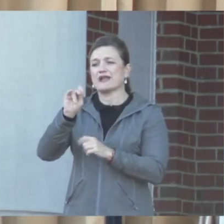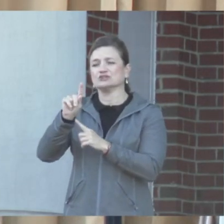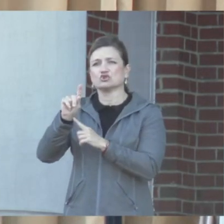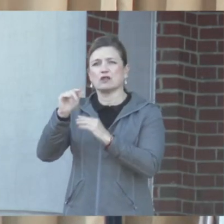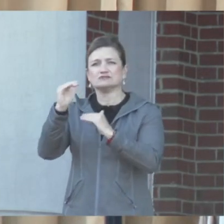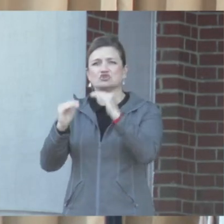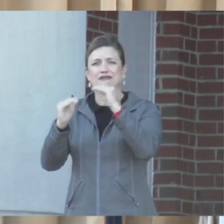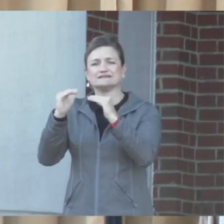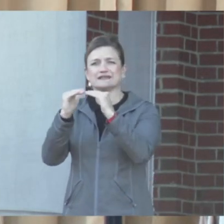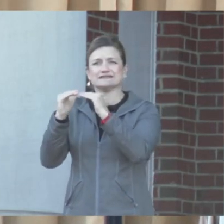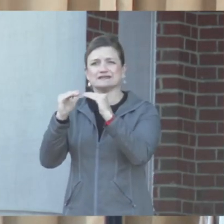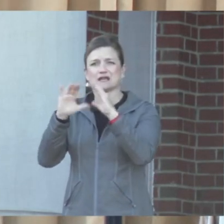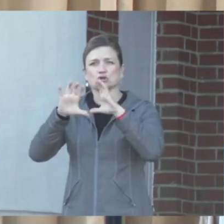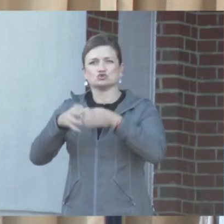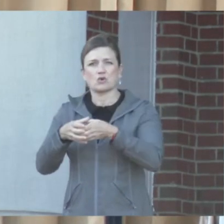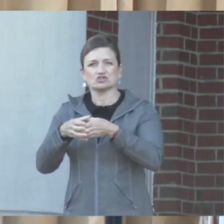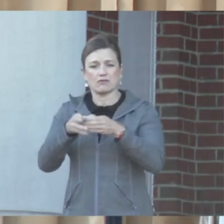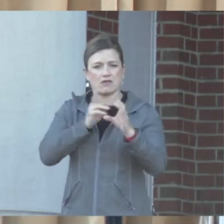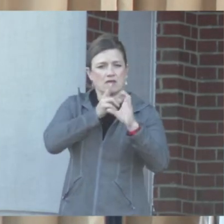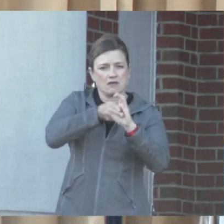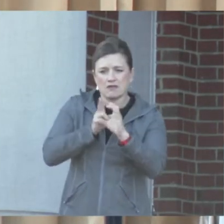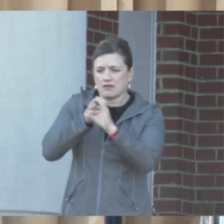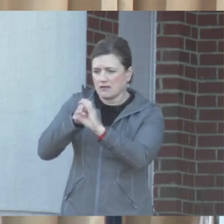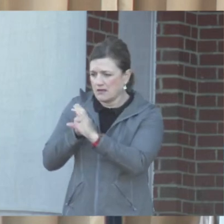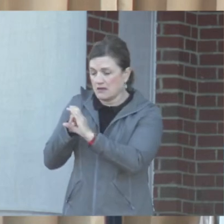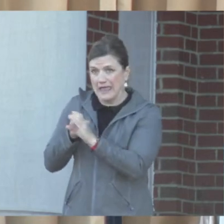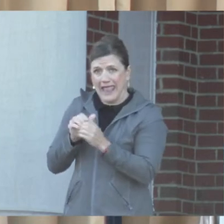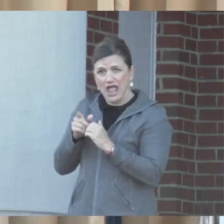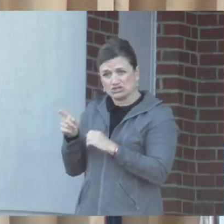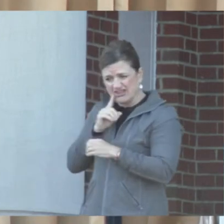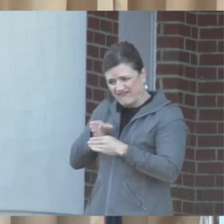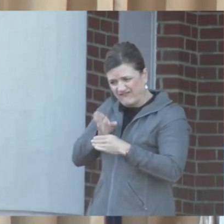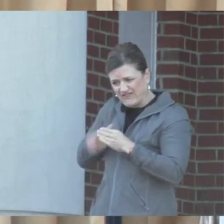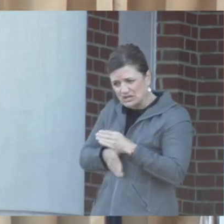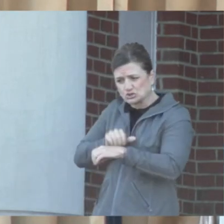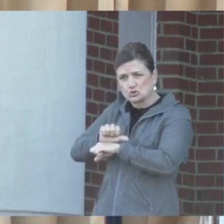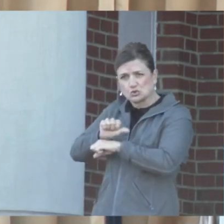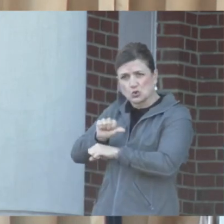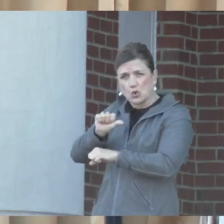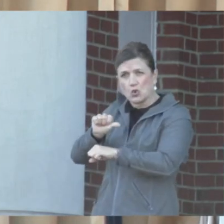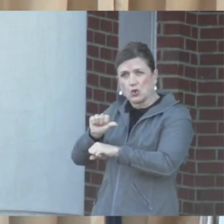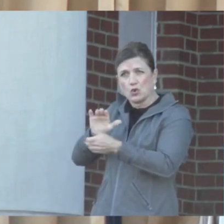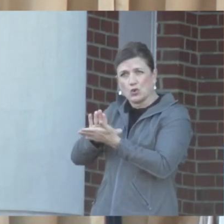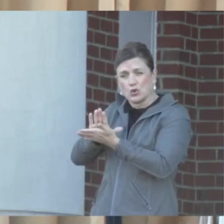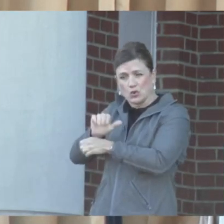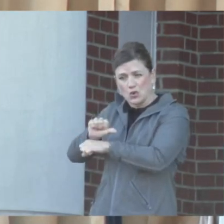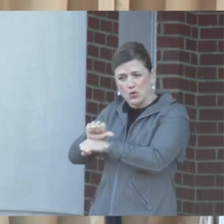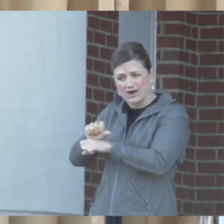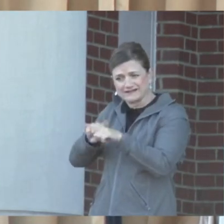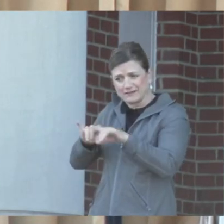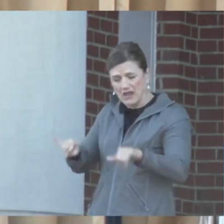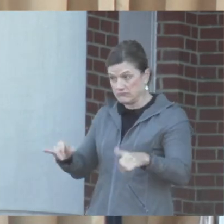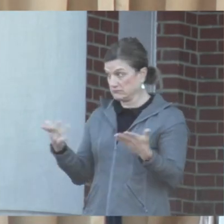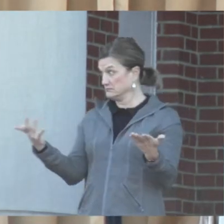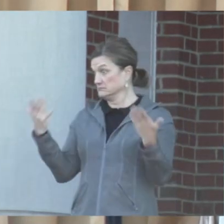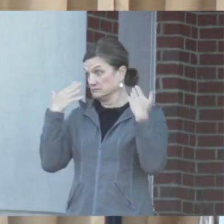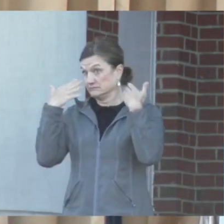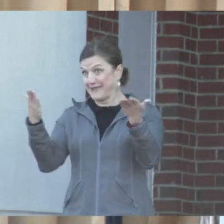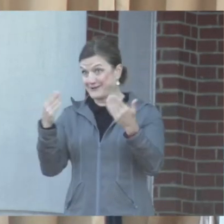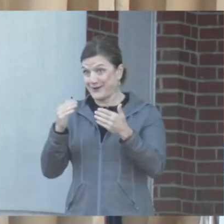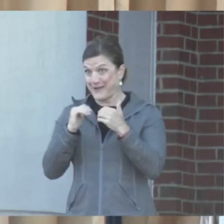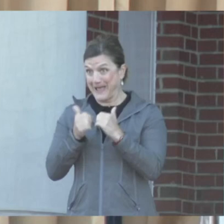not sure how Emma had a chance to actually do all her academic pursuits with all of that, but she did, and she will be graduating with you